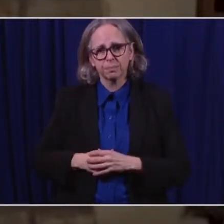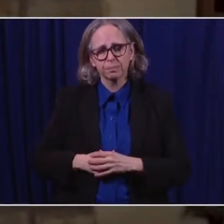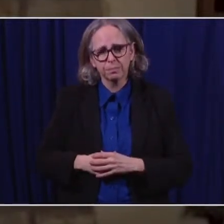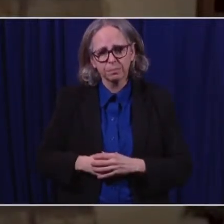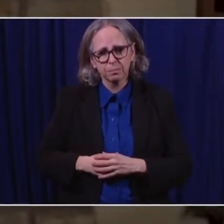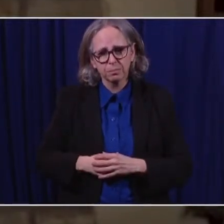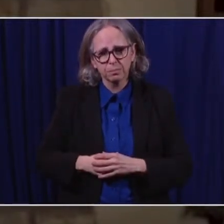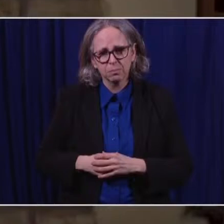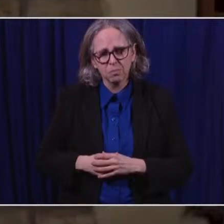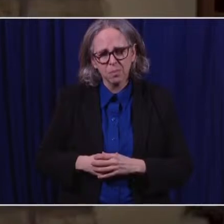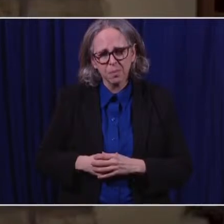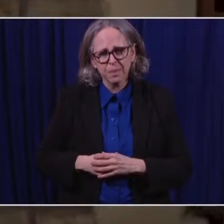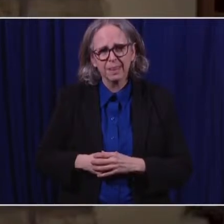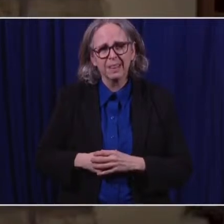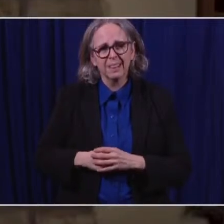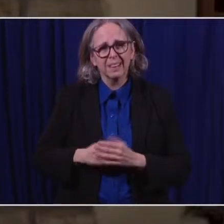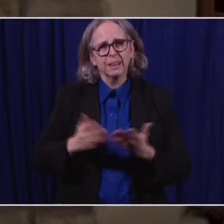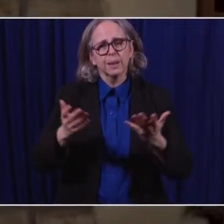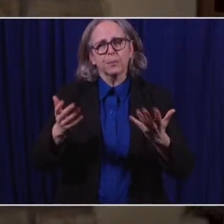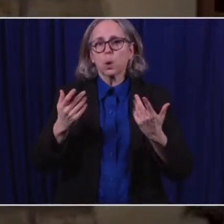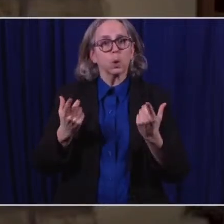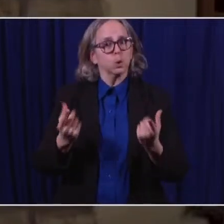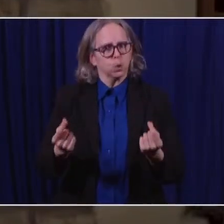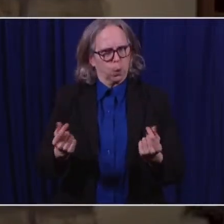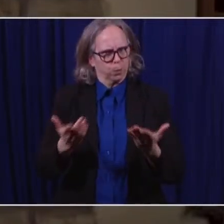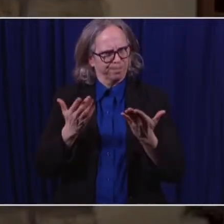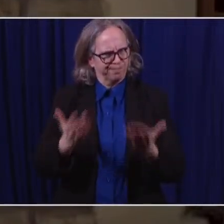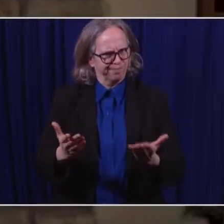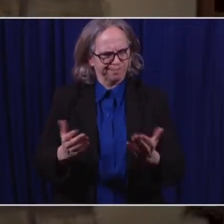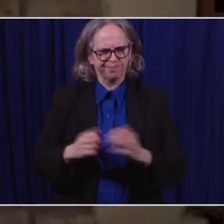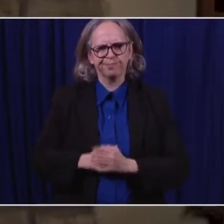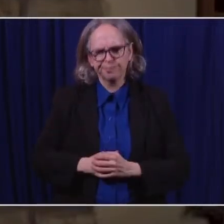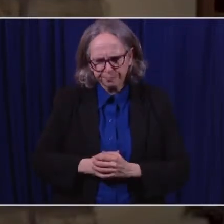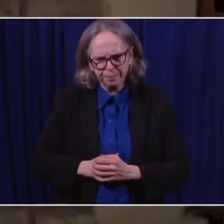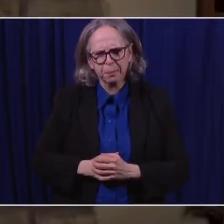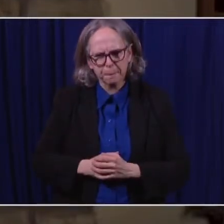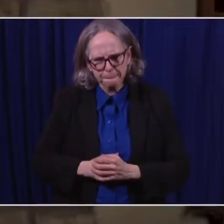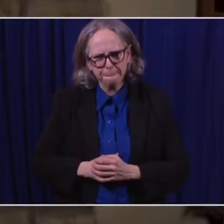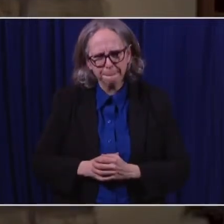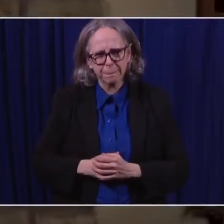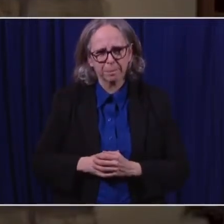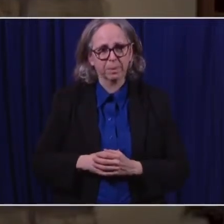So this is where we are. We will start